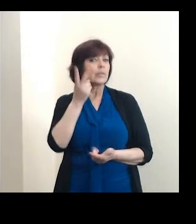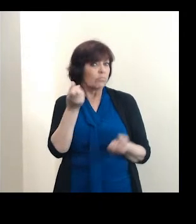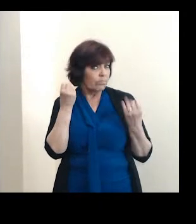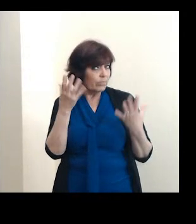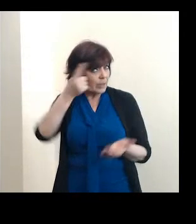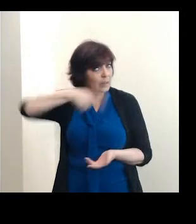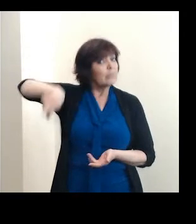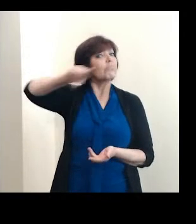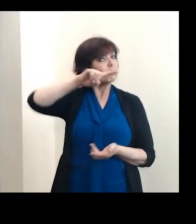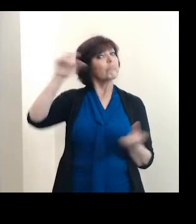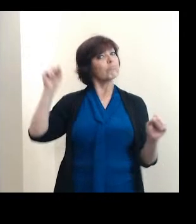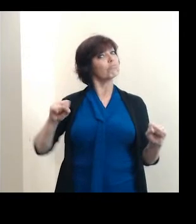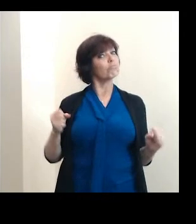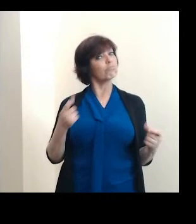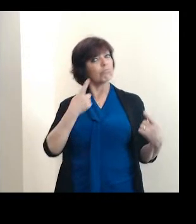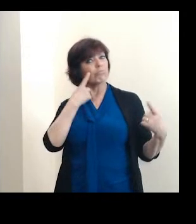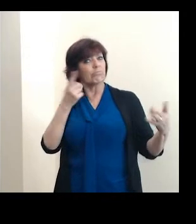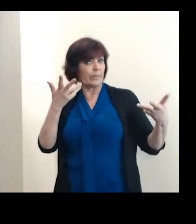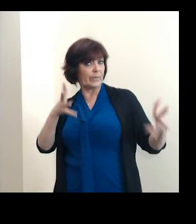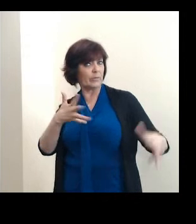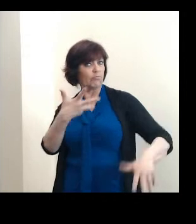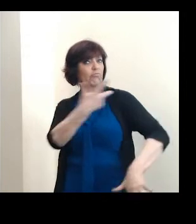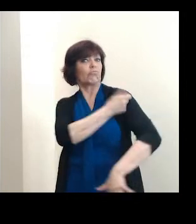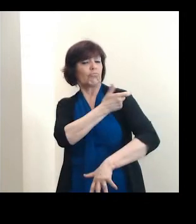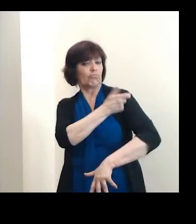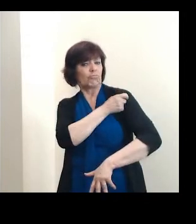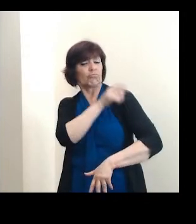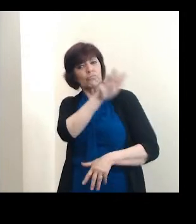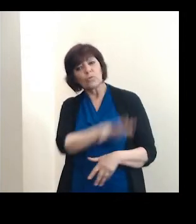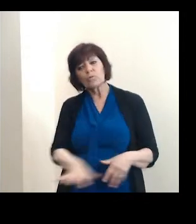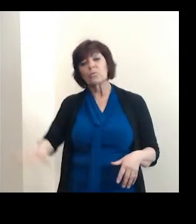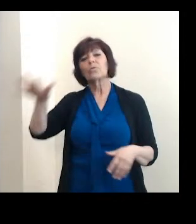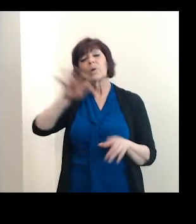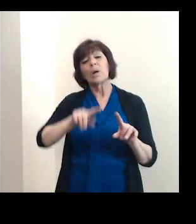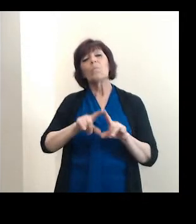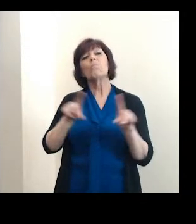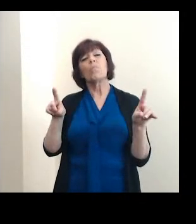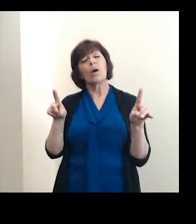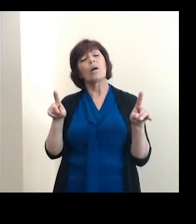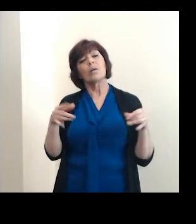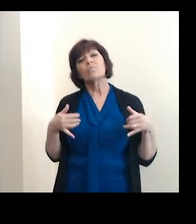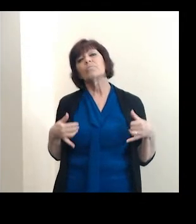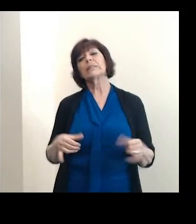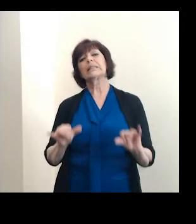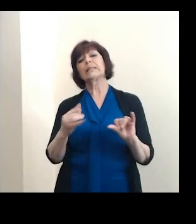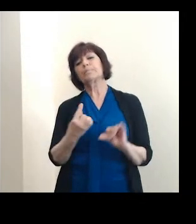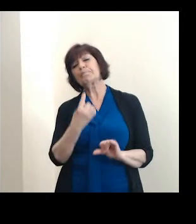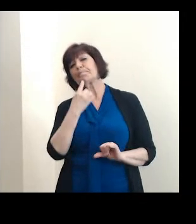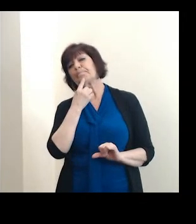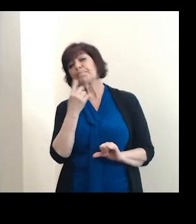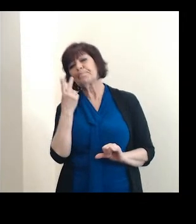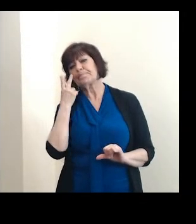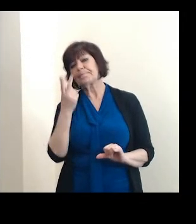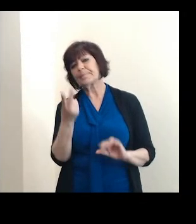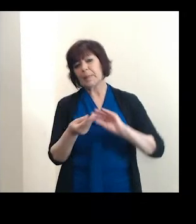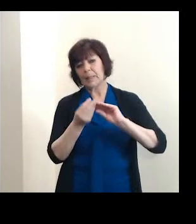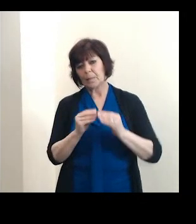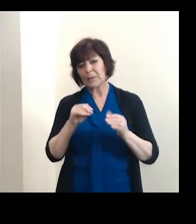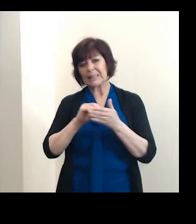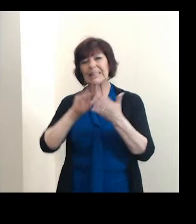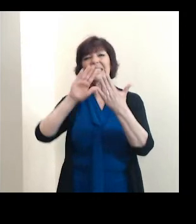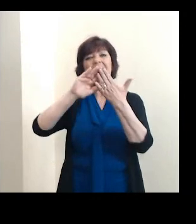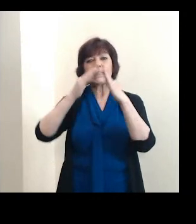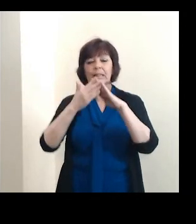of our population is getting doses across the community, but we are still very disappointed to see the numbers in the city